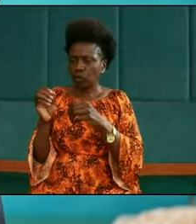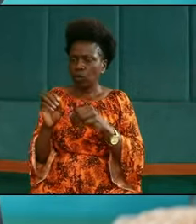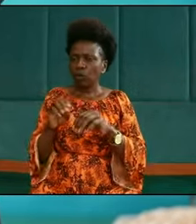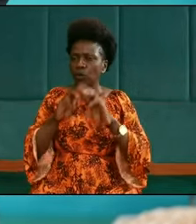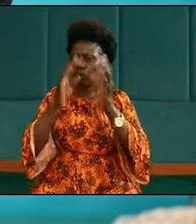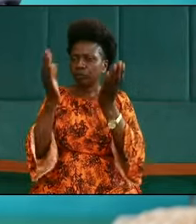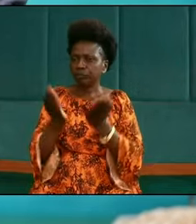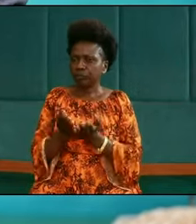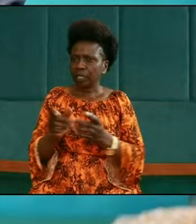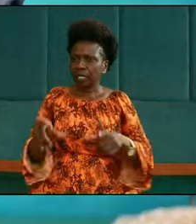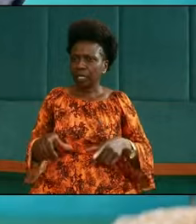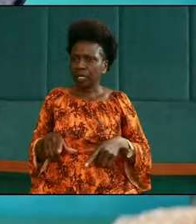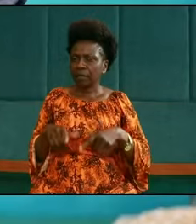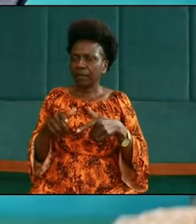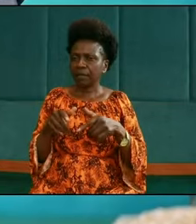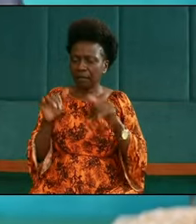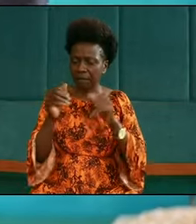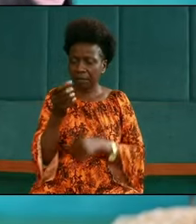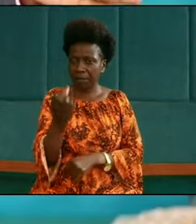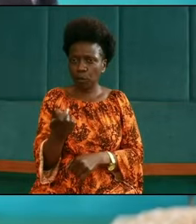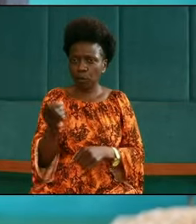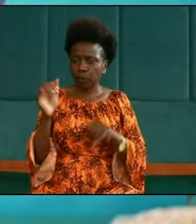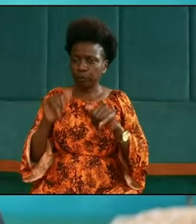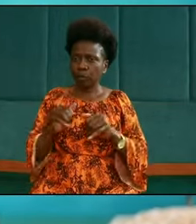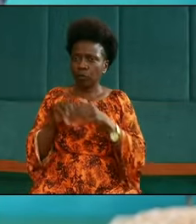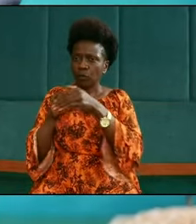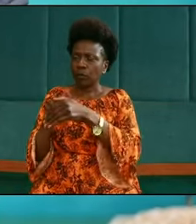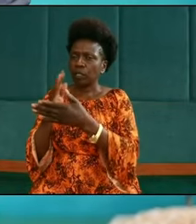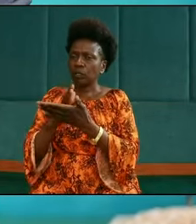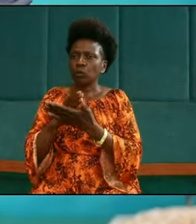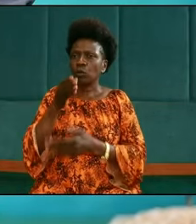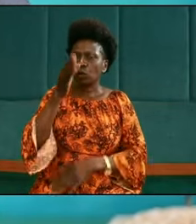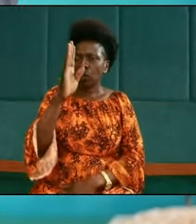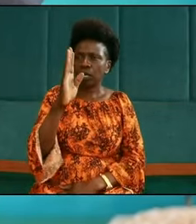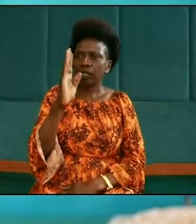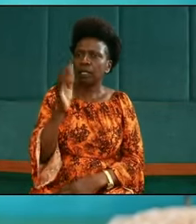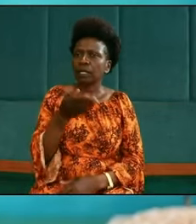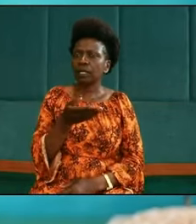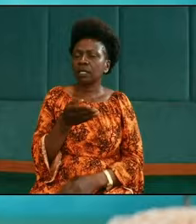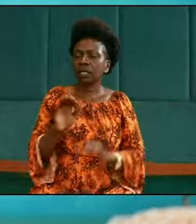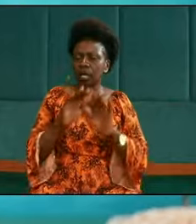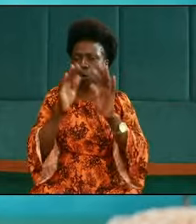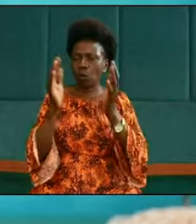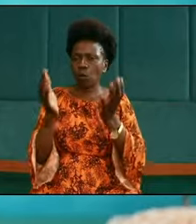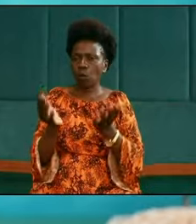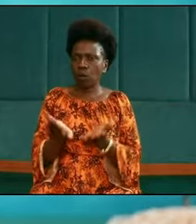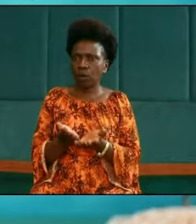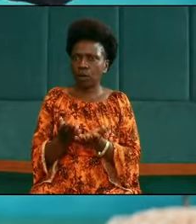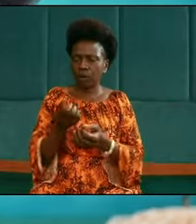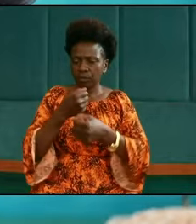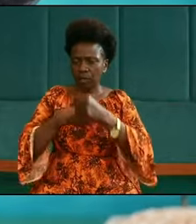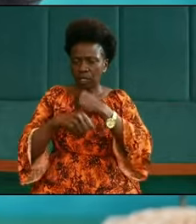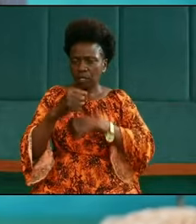entirely, leaving a few remnants to follow the true God, the entire practice